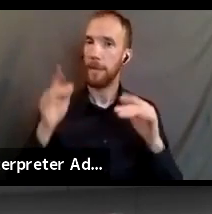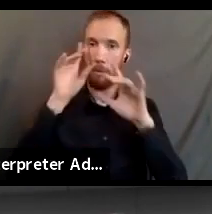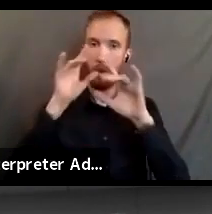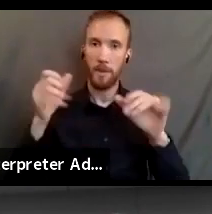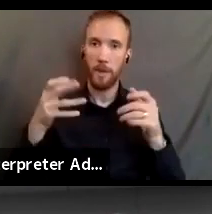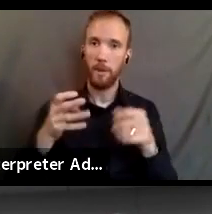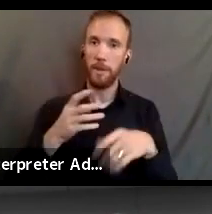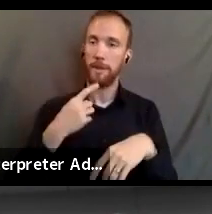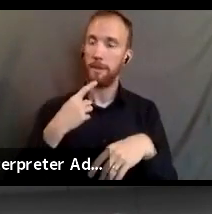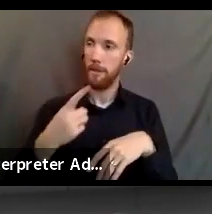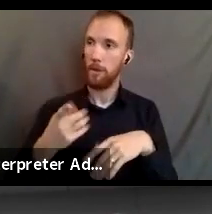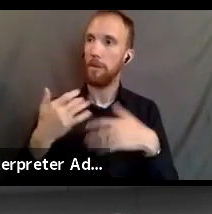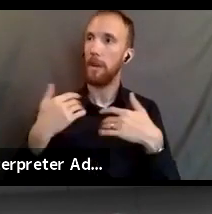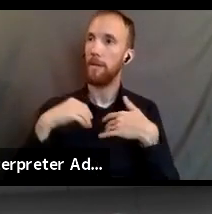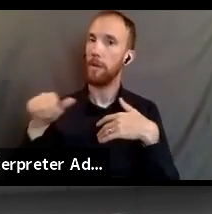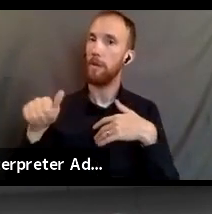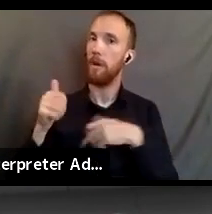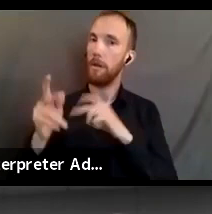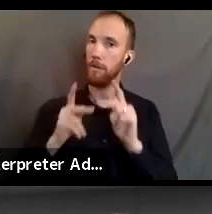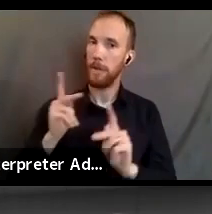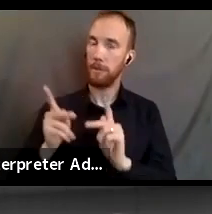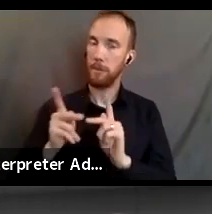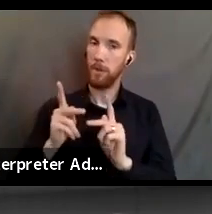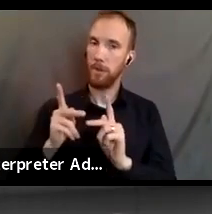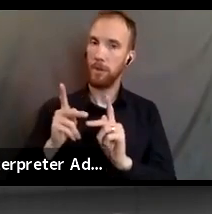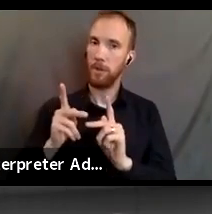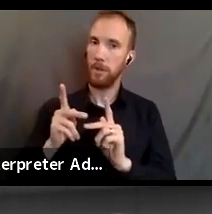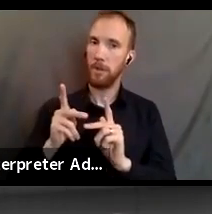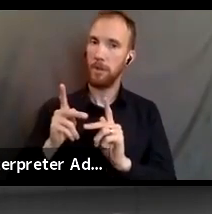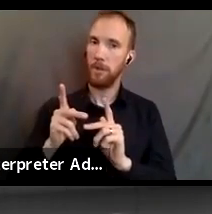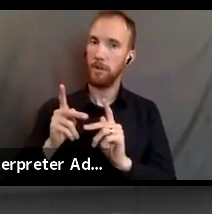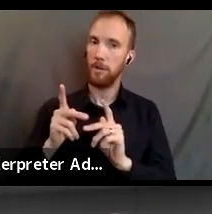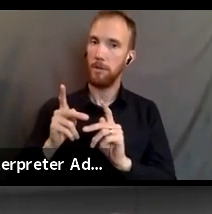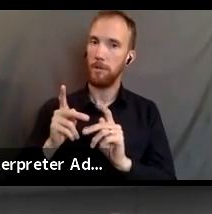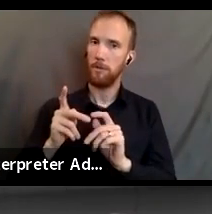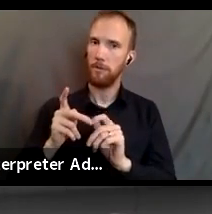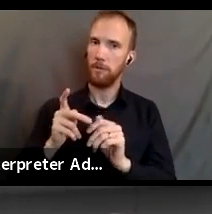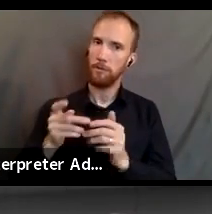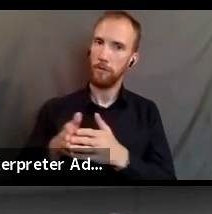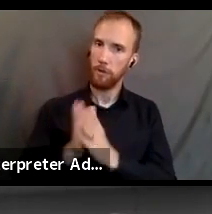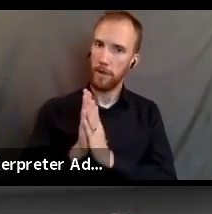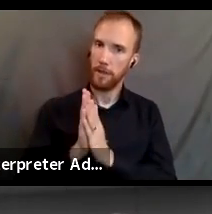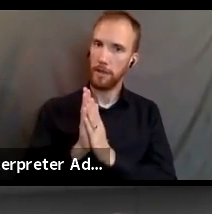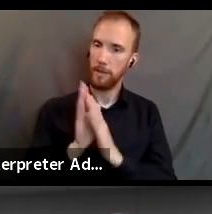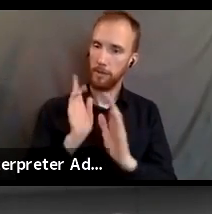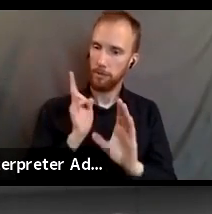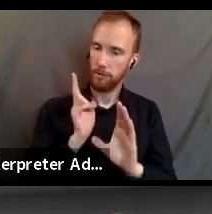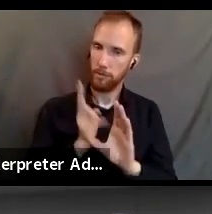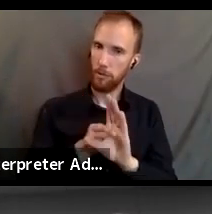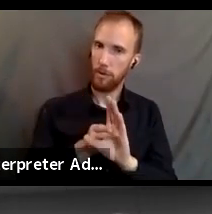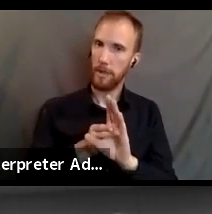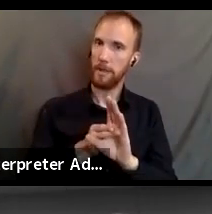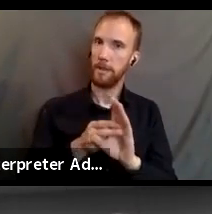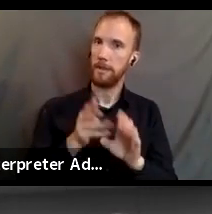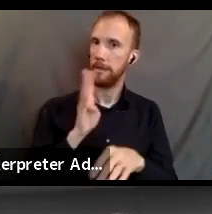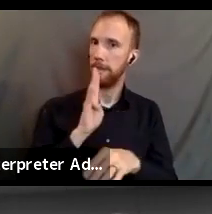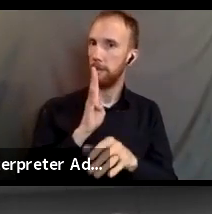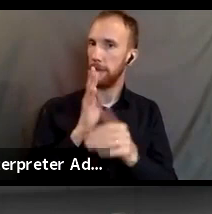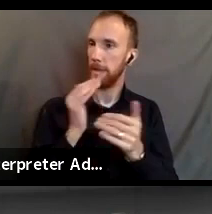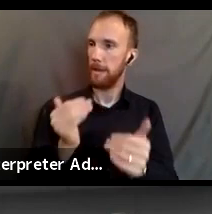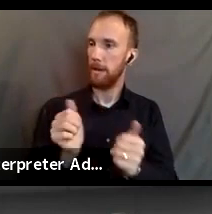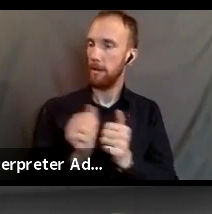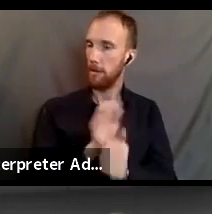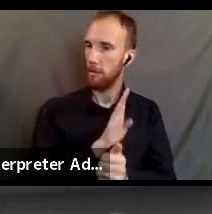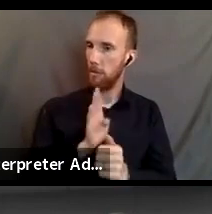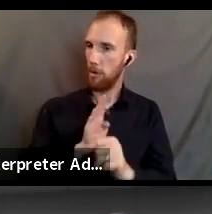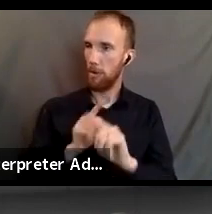other individuals um elected officials who requested to address the board but they're not online at the moment we'll continue and as